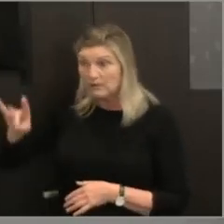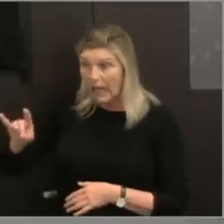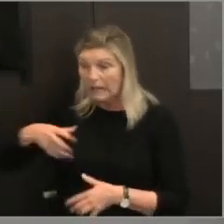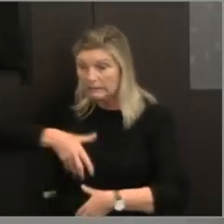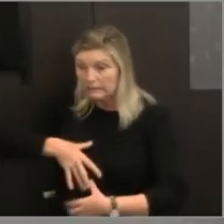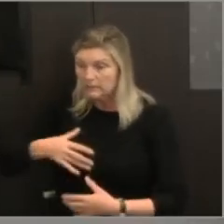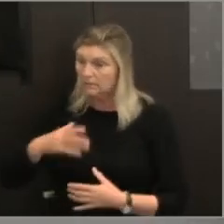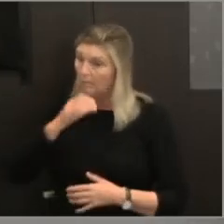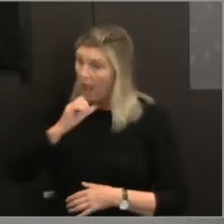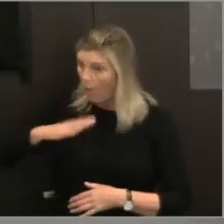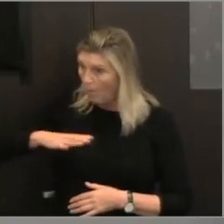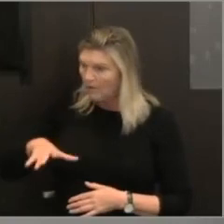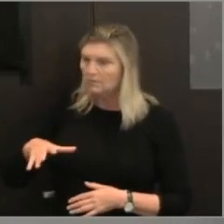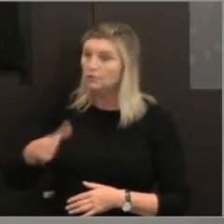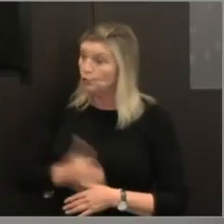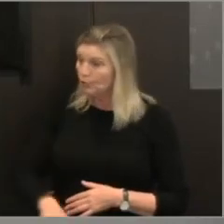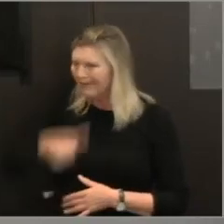care as children.